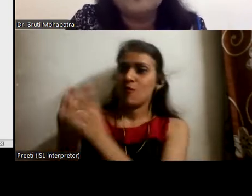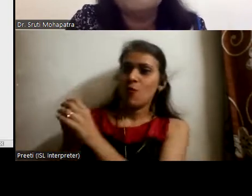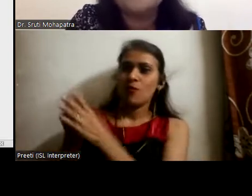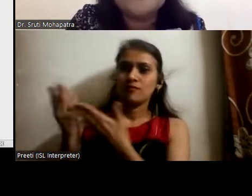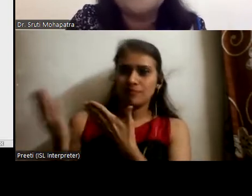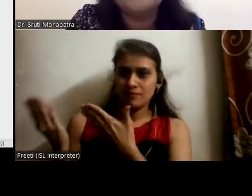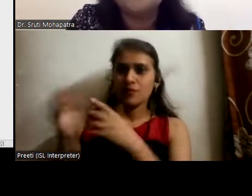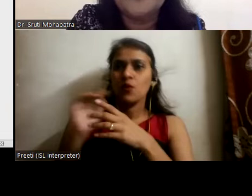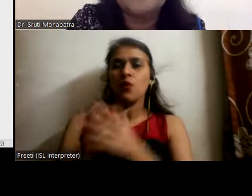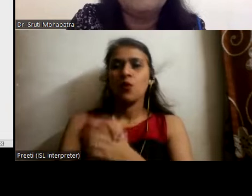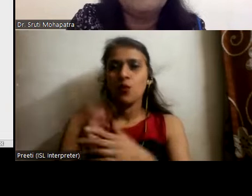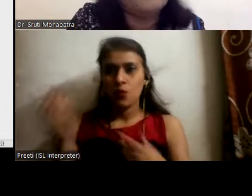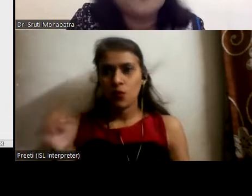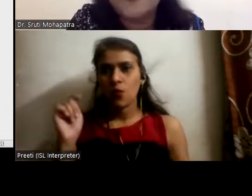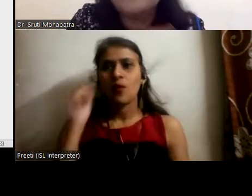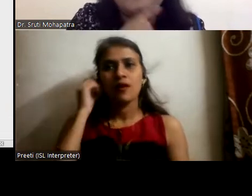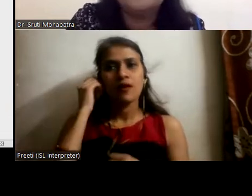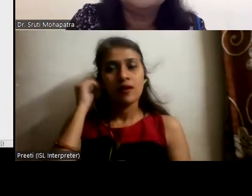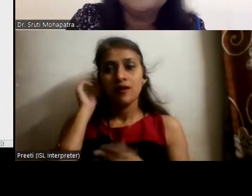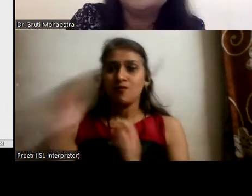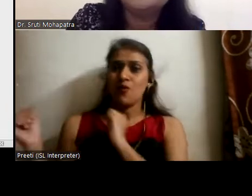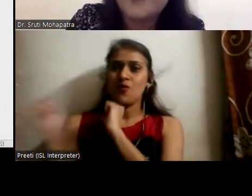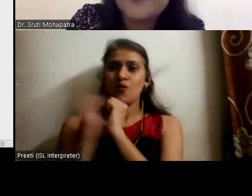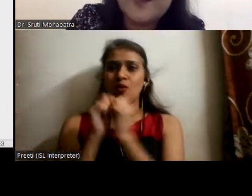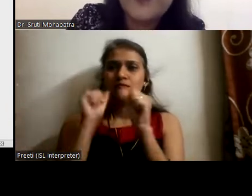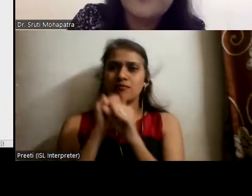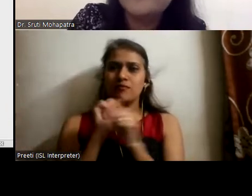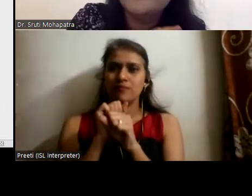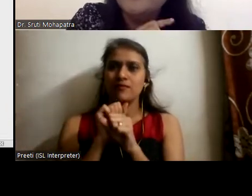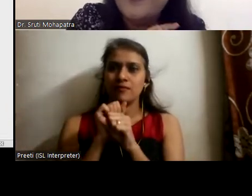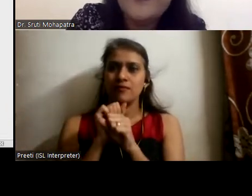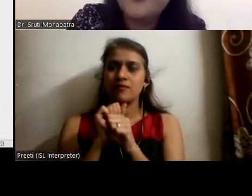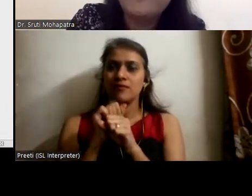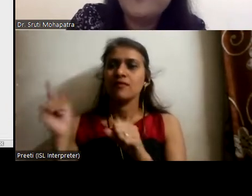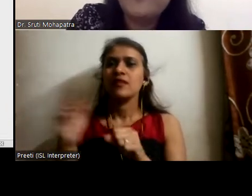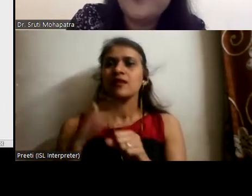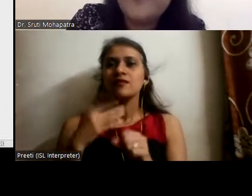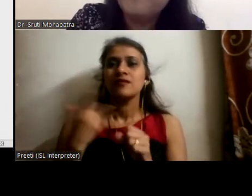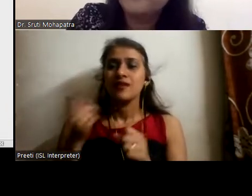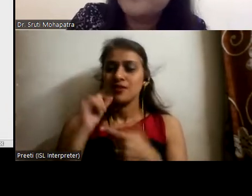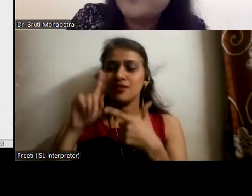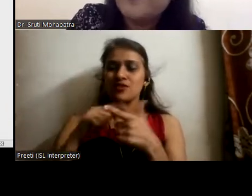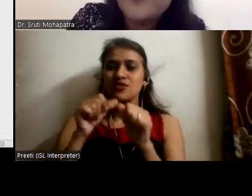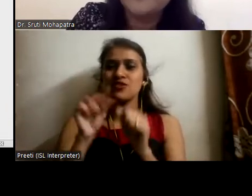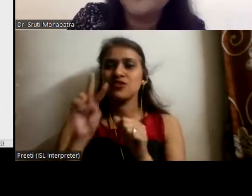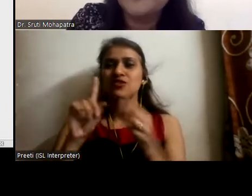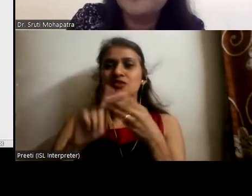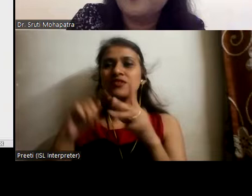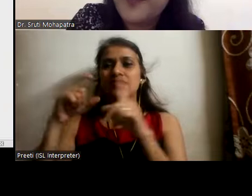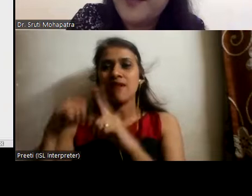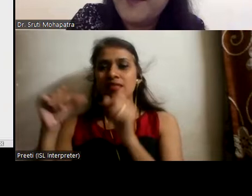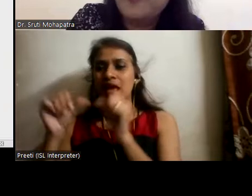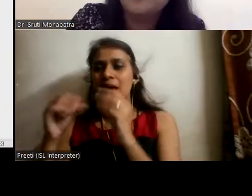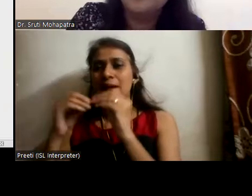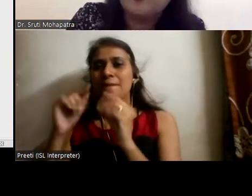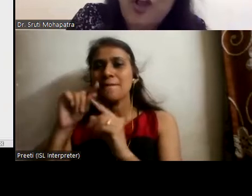someone with whom I started work, and we worked together till his last breath, is late Javed Abidi, who was the first person to